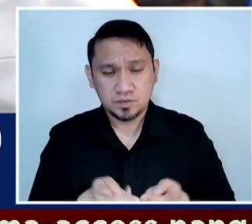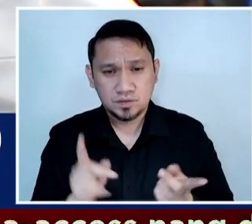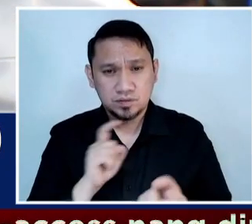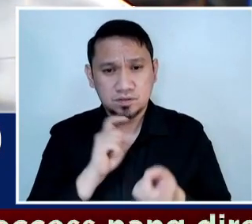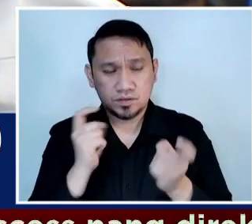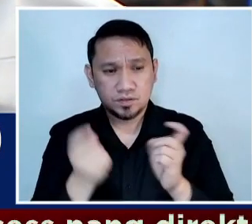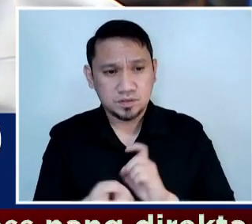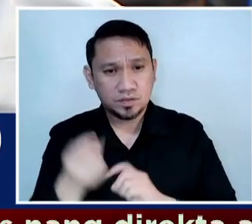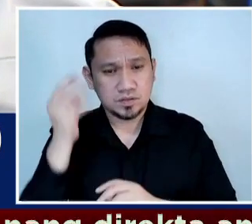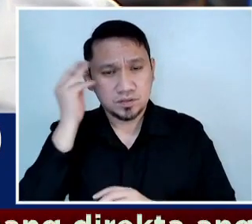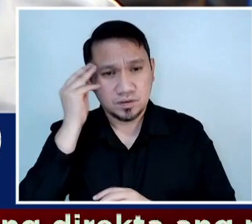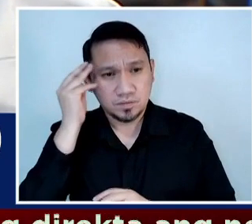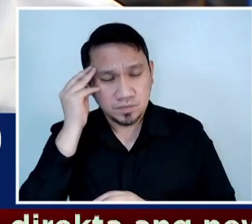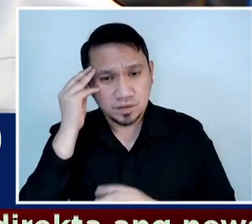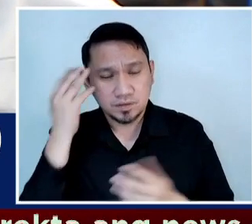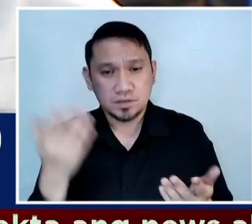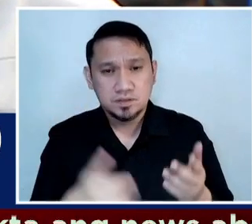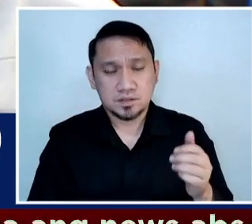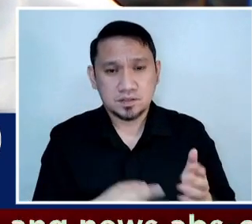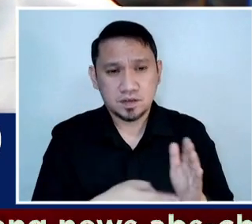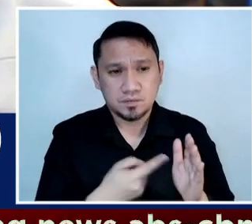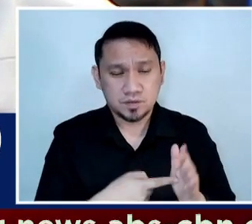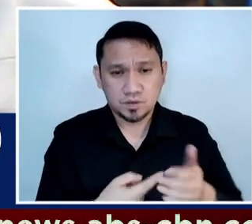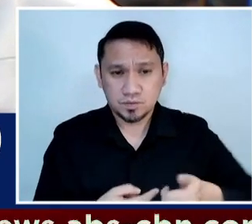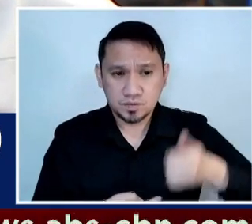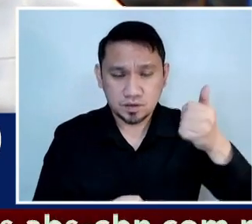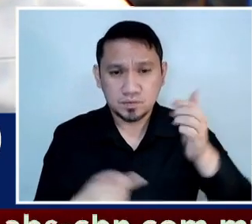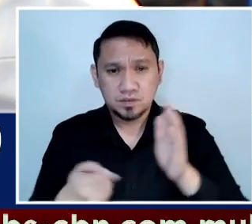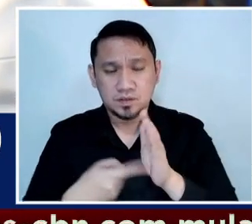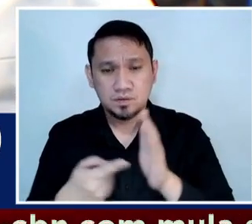mindsets. Sometimes you win, sometimes you lose.